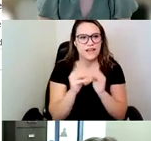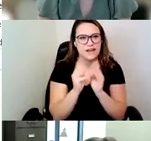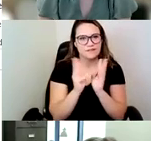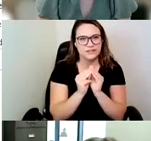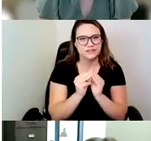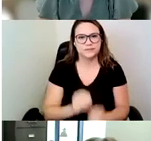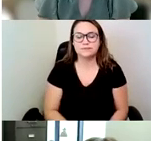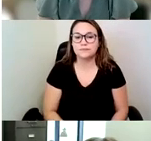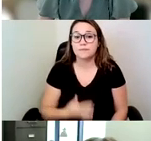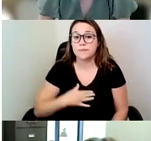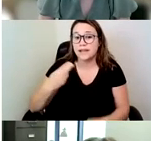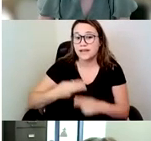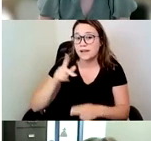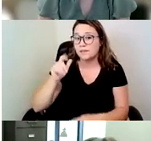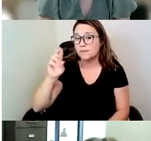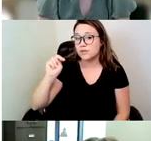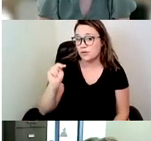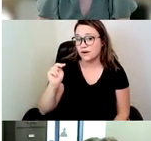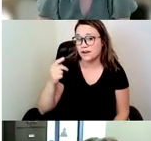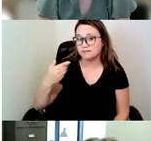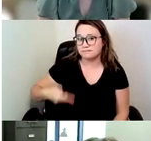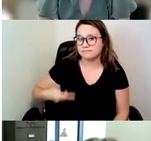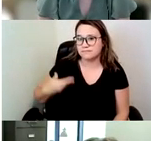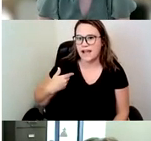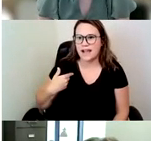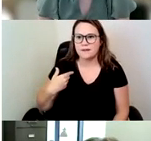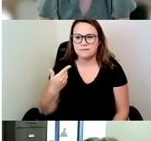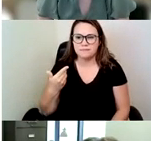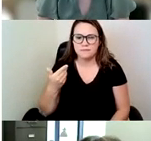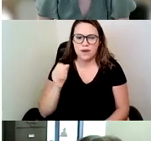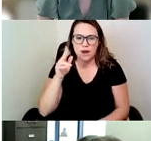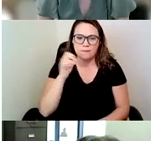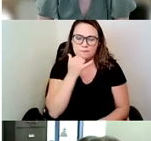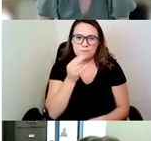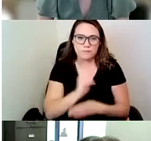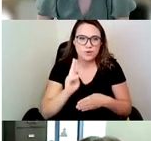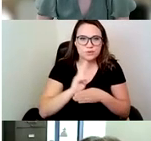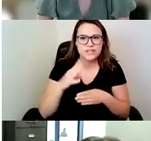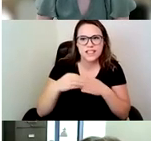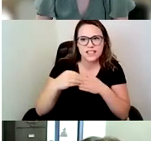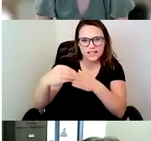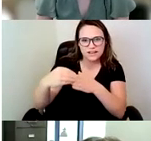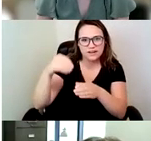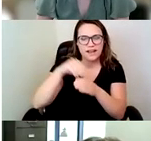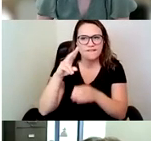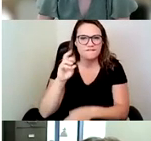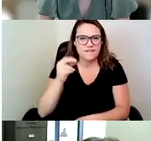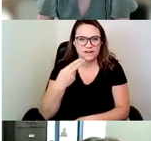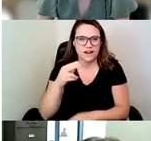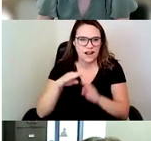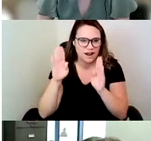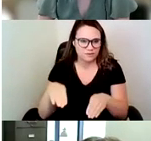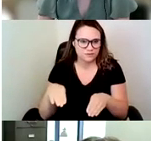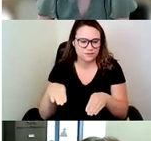Lauren Ulrich, and I am the Abuse in Later Life Prevention and Outreach Coordinator at Vera House. All webinars offered during